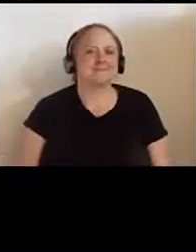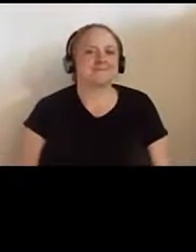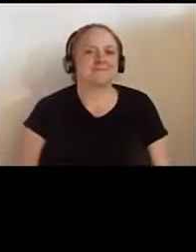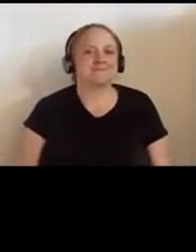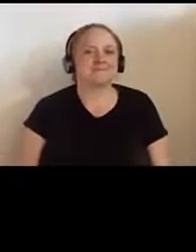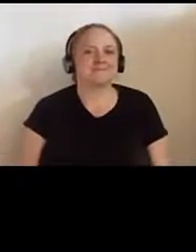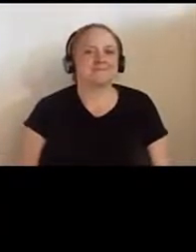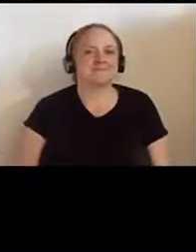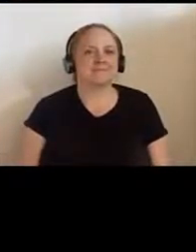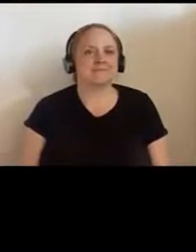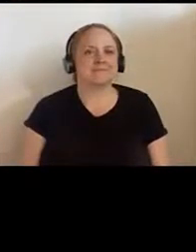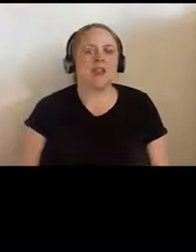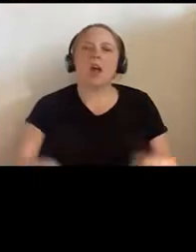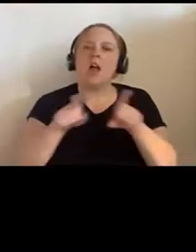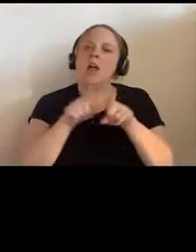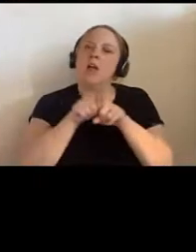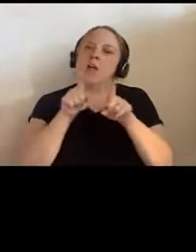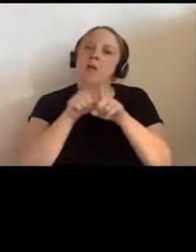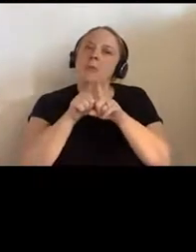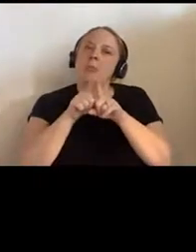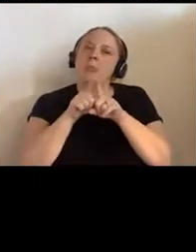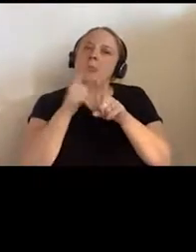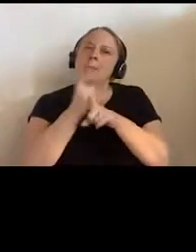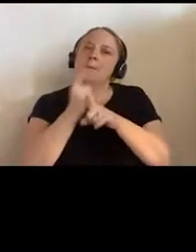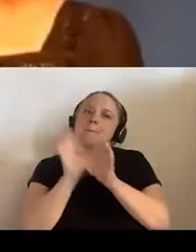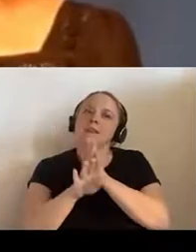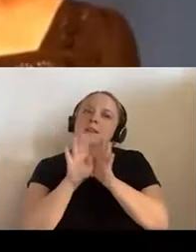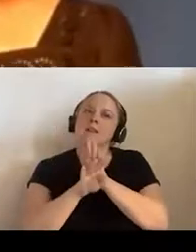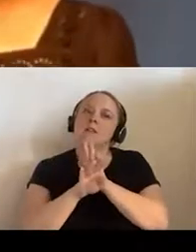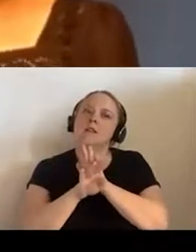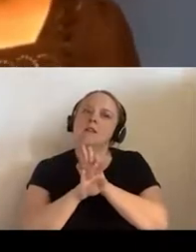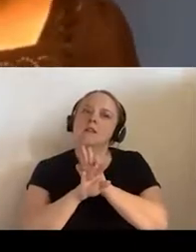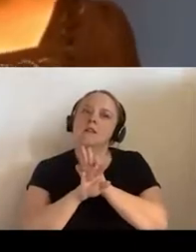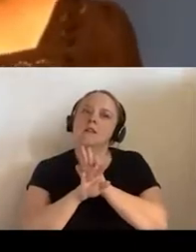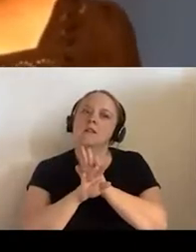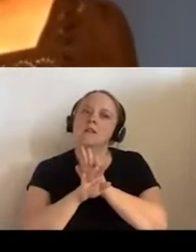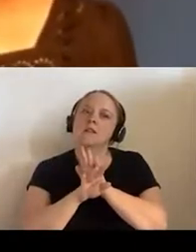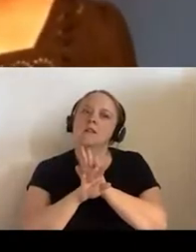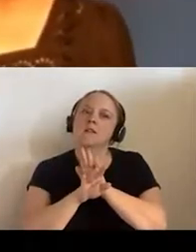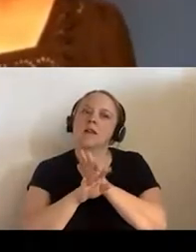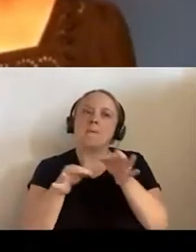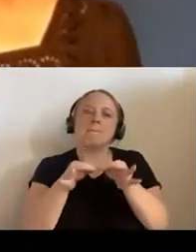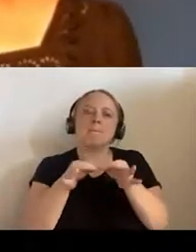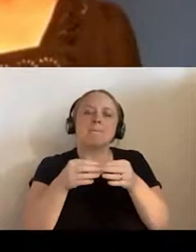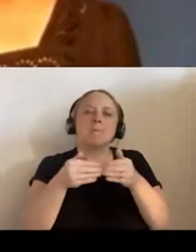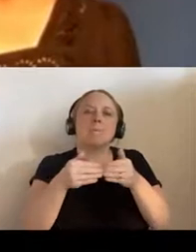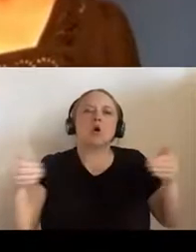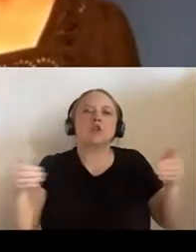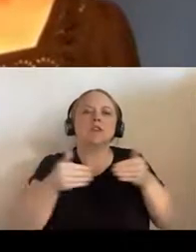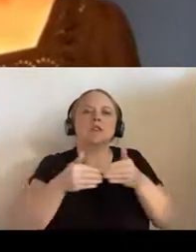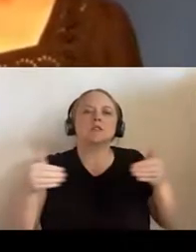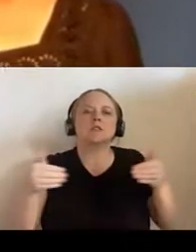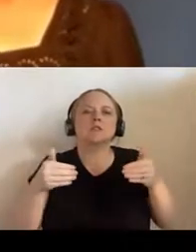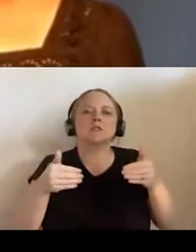So I also want to pick up on the notion of borders and the body,